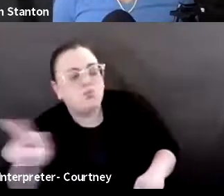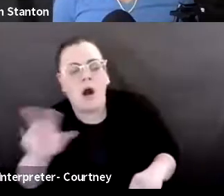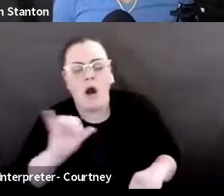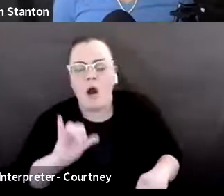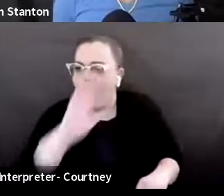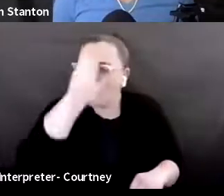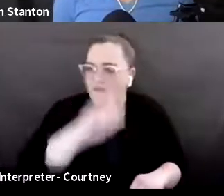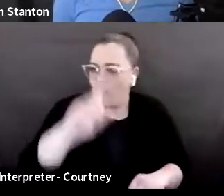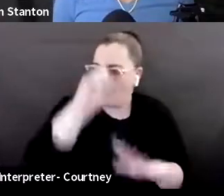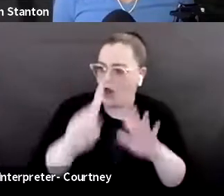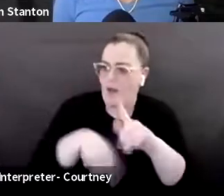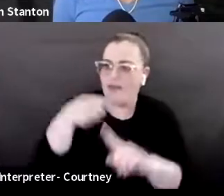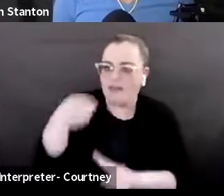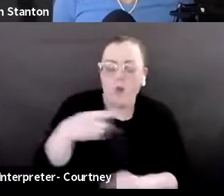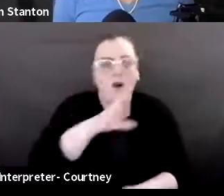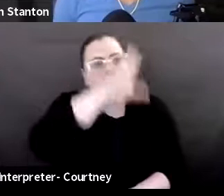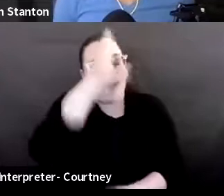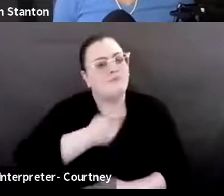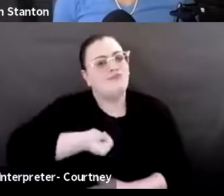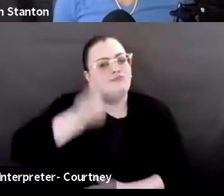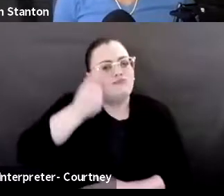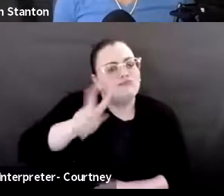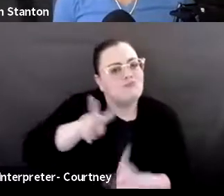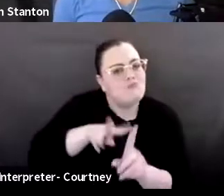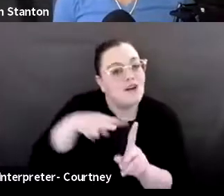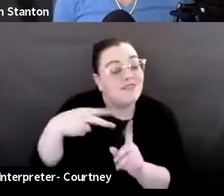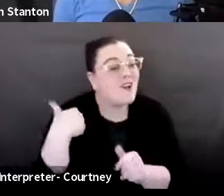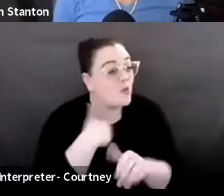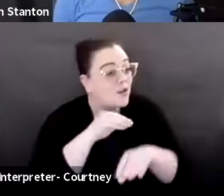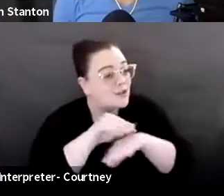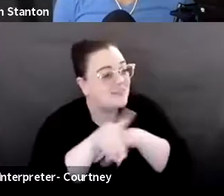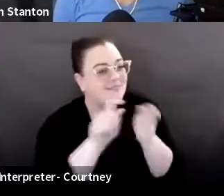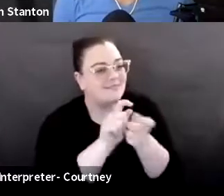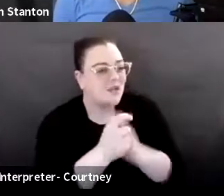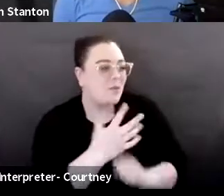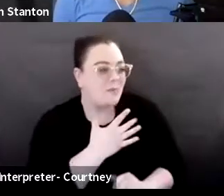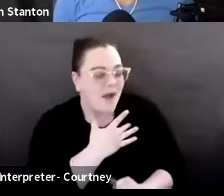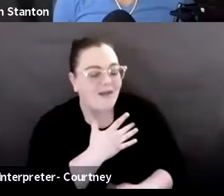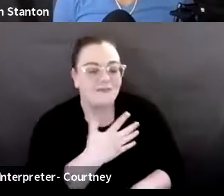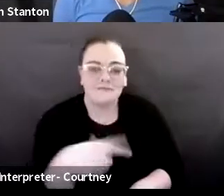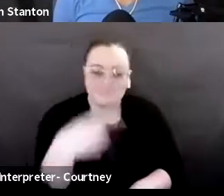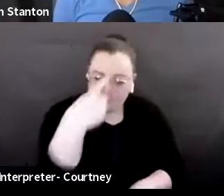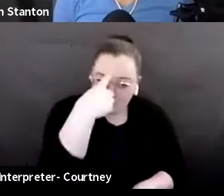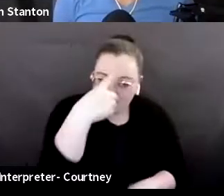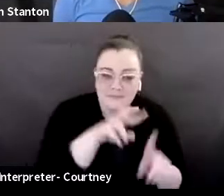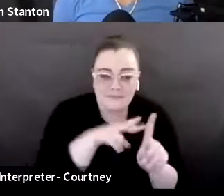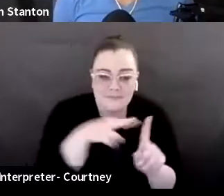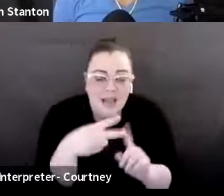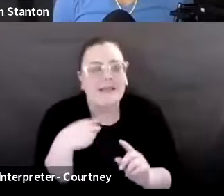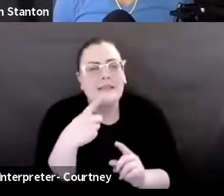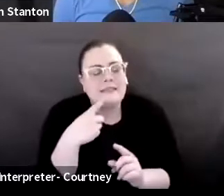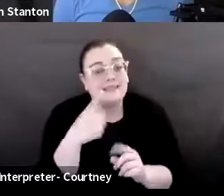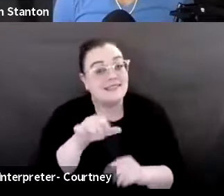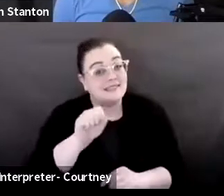it from this perspective. And we change minds, we change hearts. So I always say yes, find the